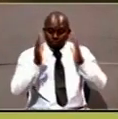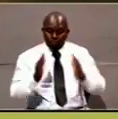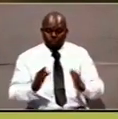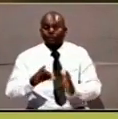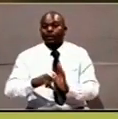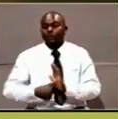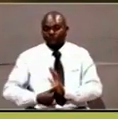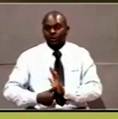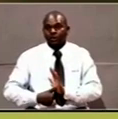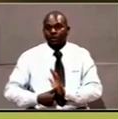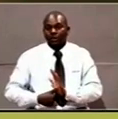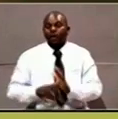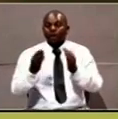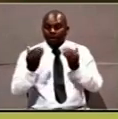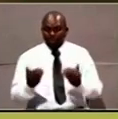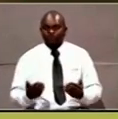matters. So